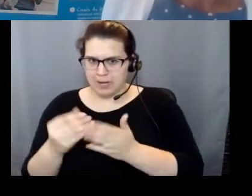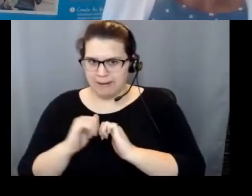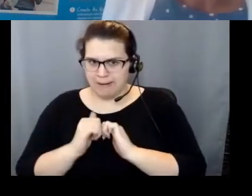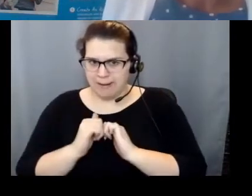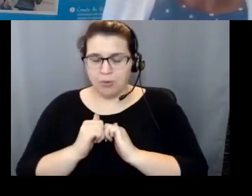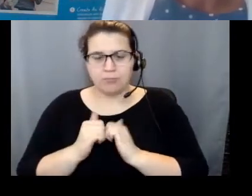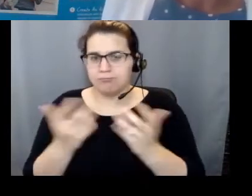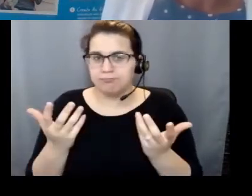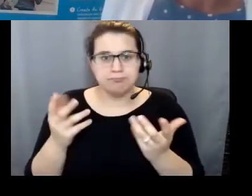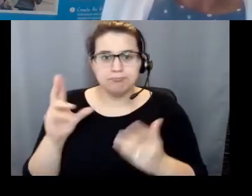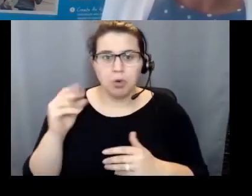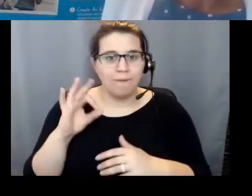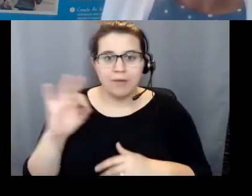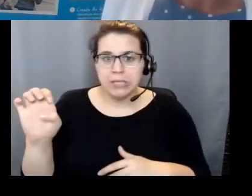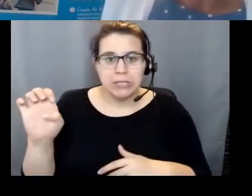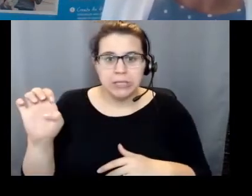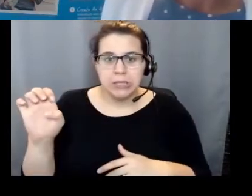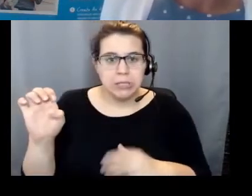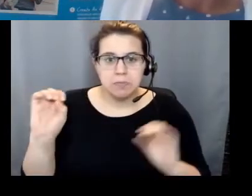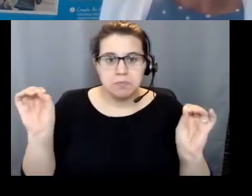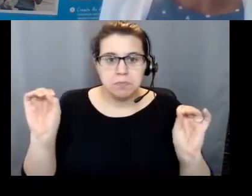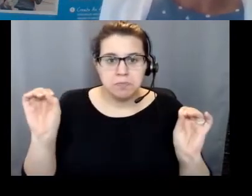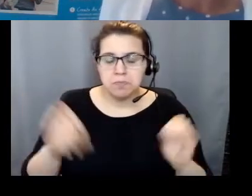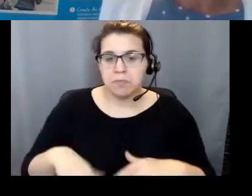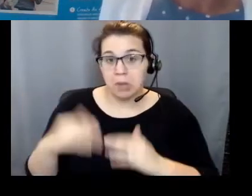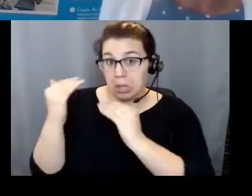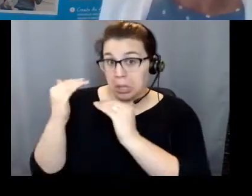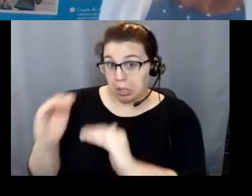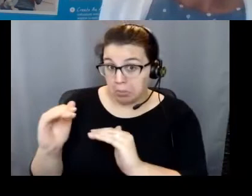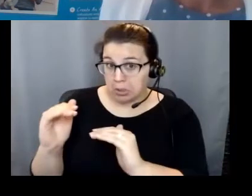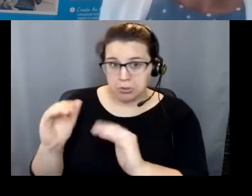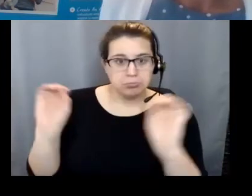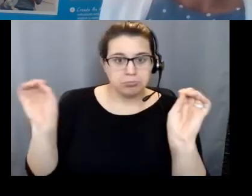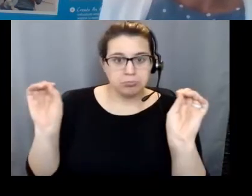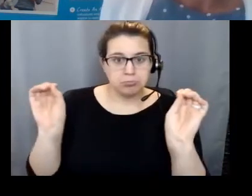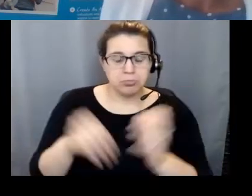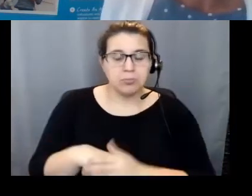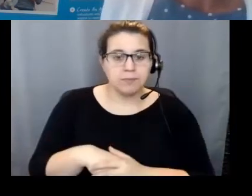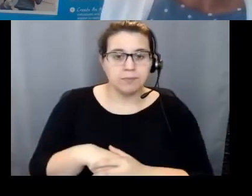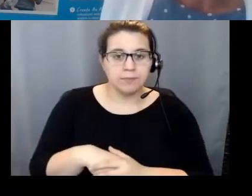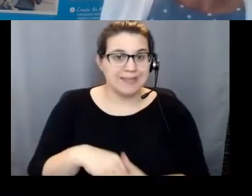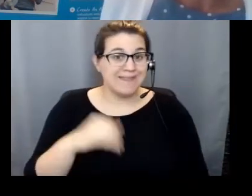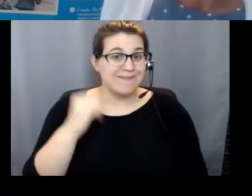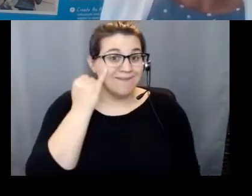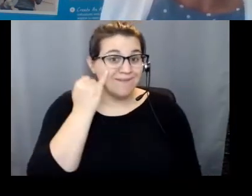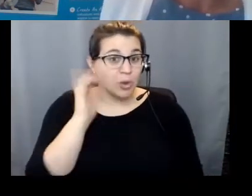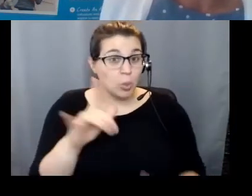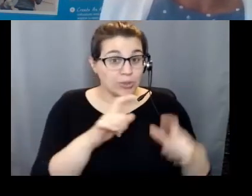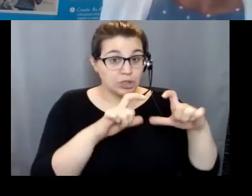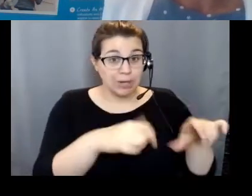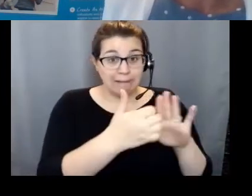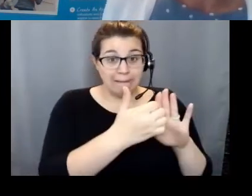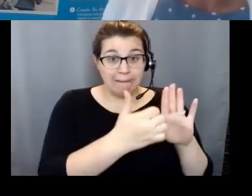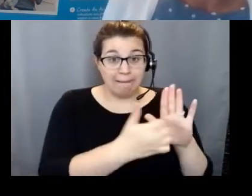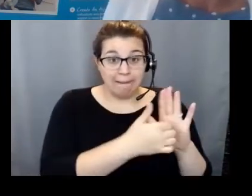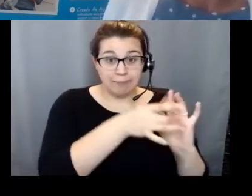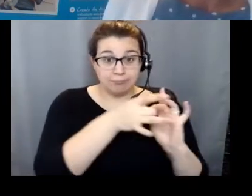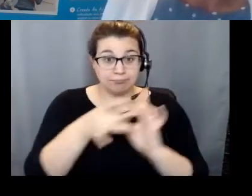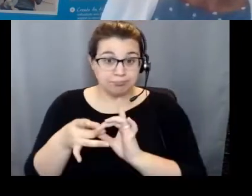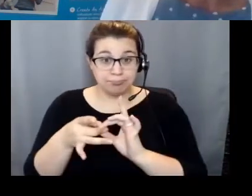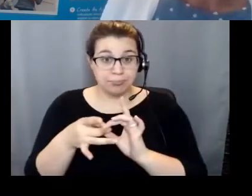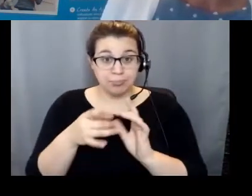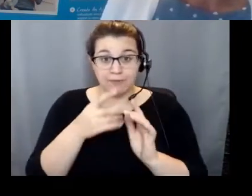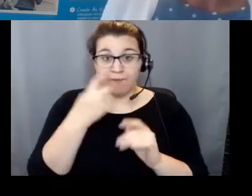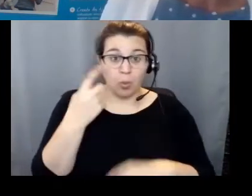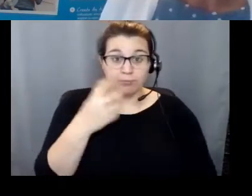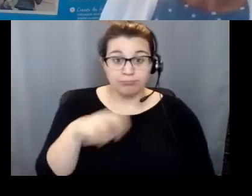there's no fees and there's no limits set on making the withdrawals. So if you've linked a checking or savings account to make deposits,